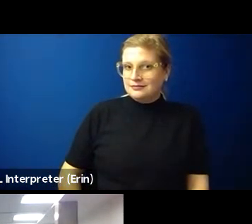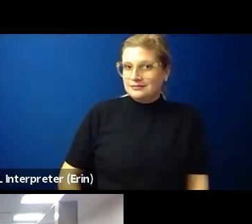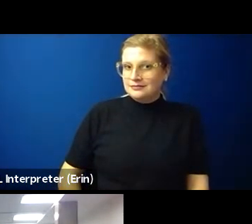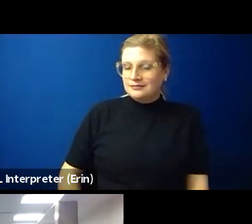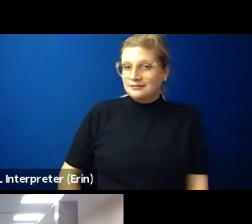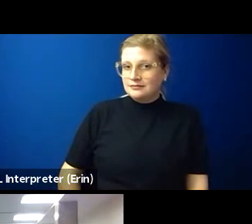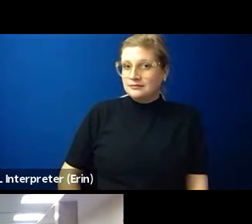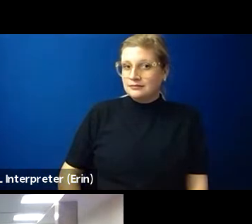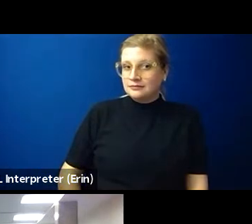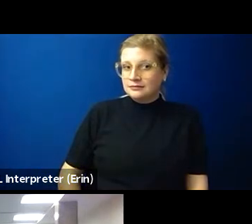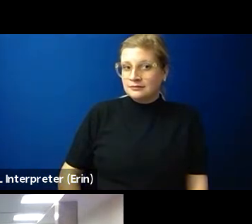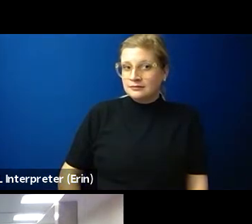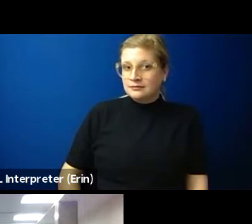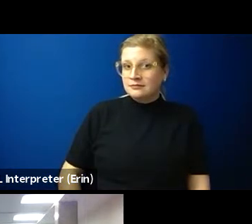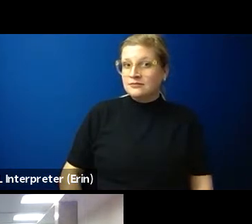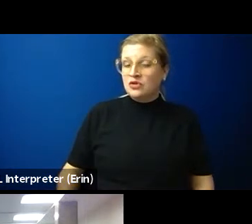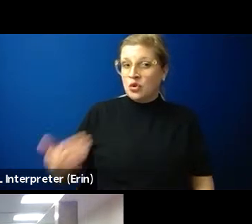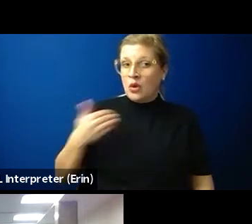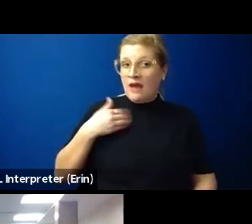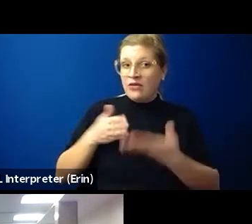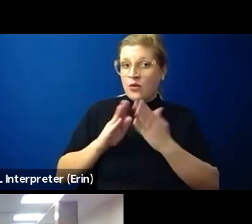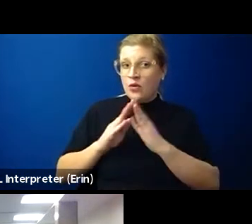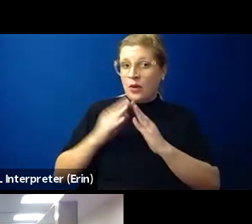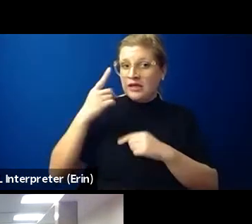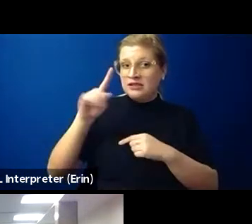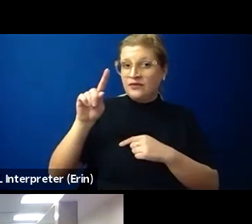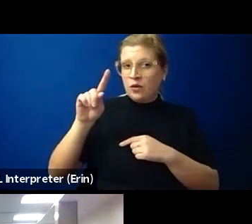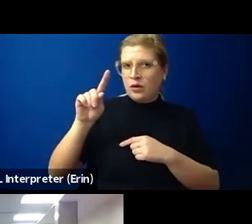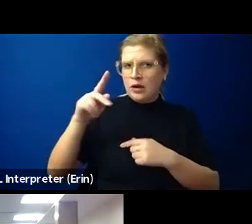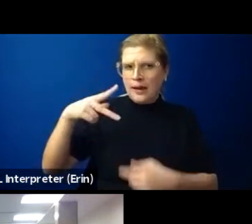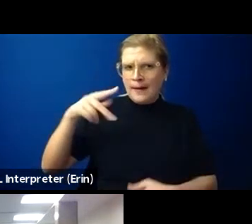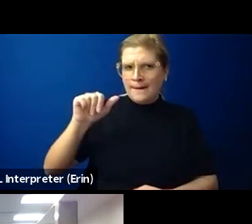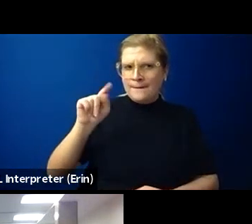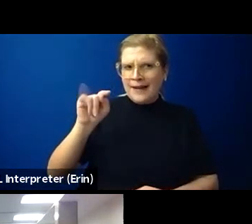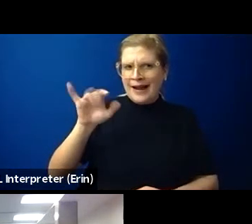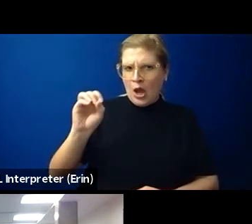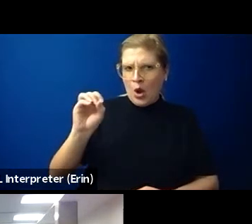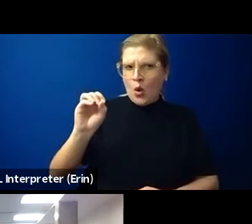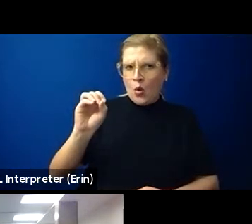And also, you got the request for patio